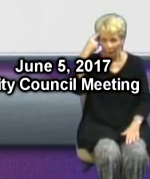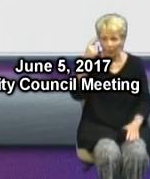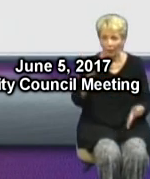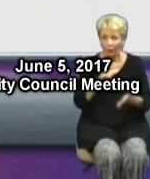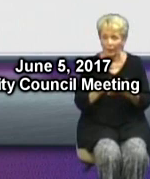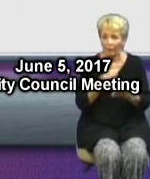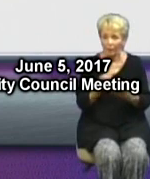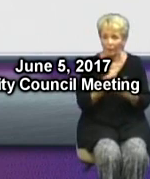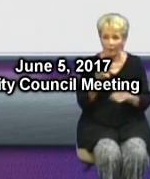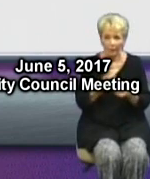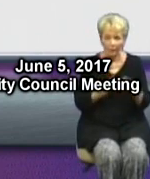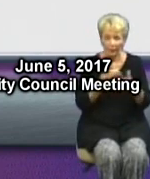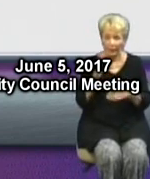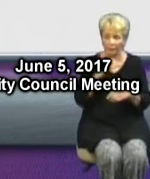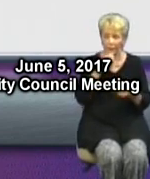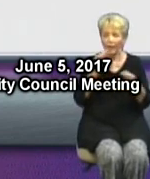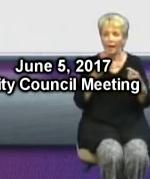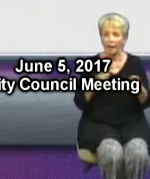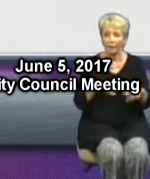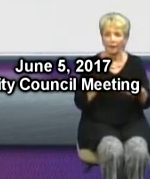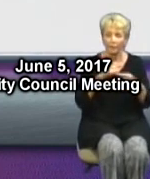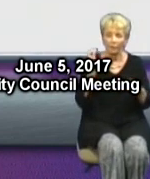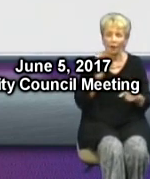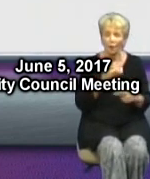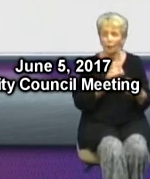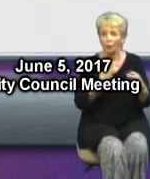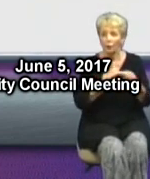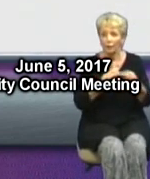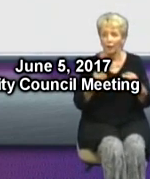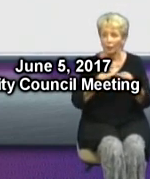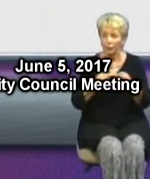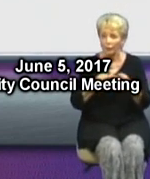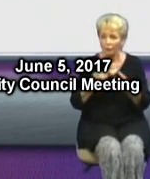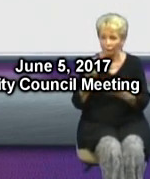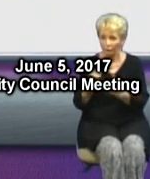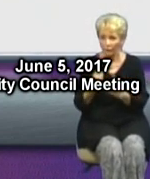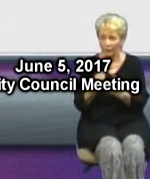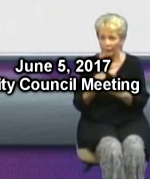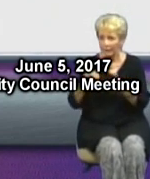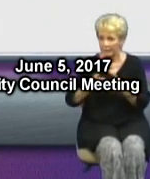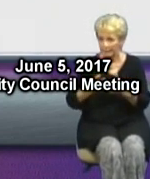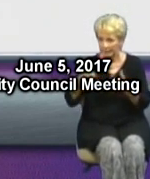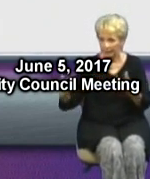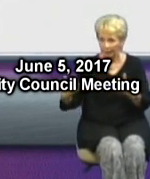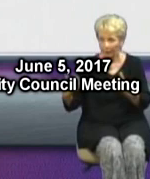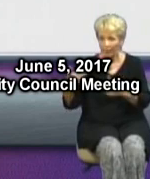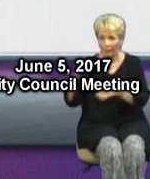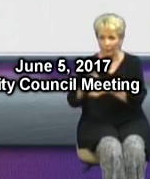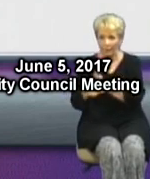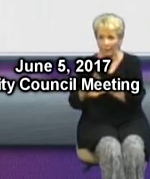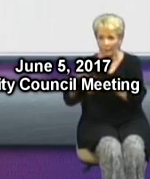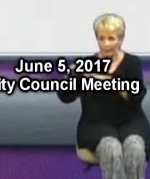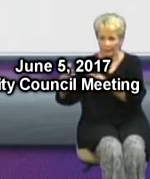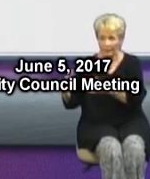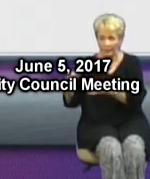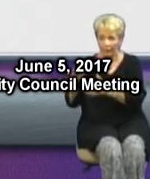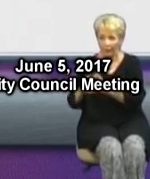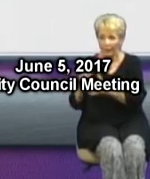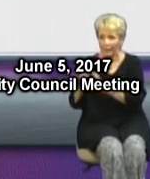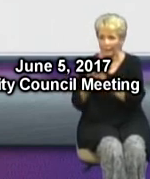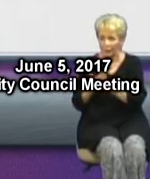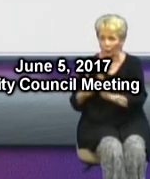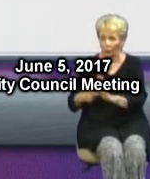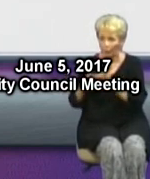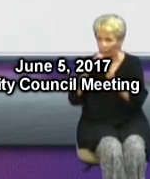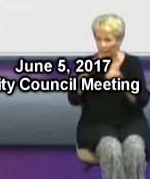the fund where everything happens except for our utilities. Our utilities funds are separate business enterprises. They are legally required